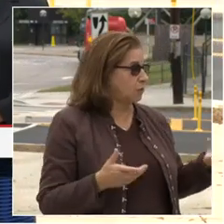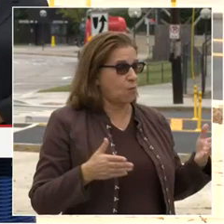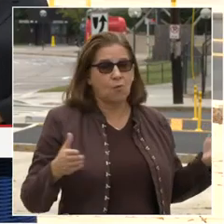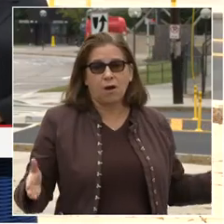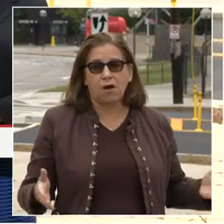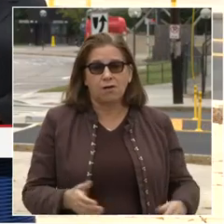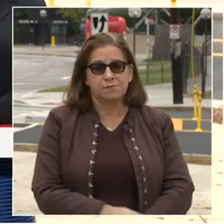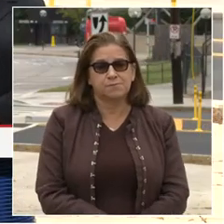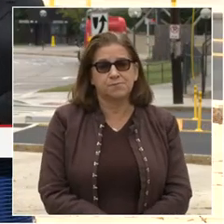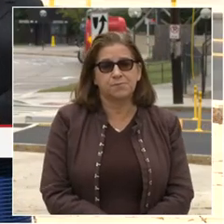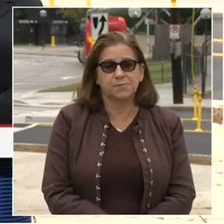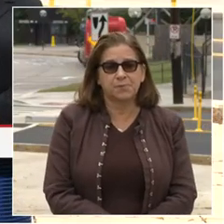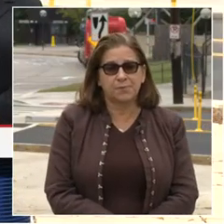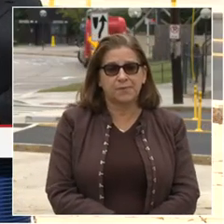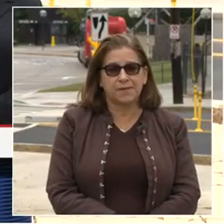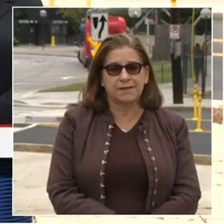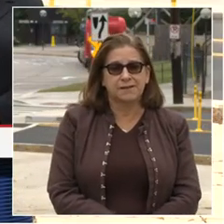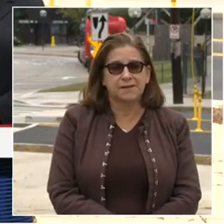like narrower.